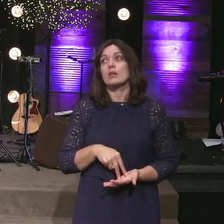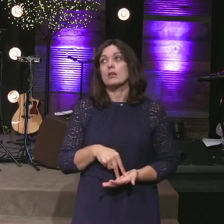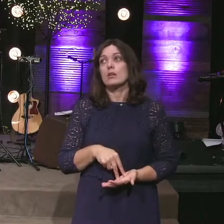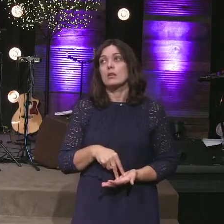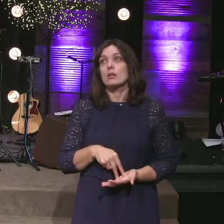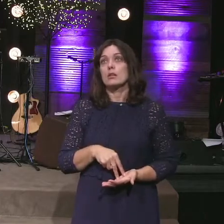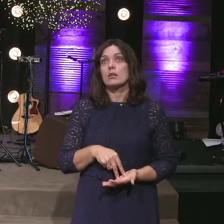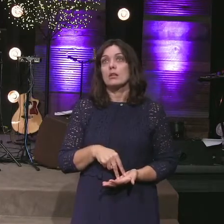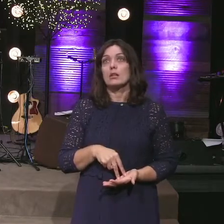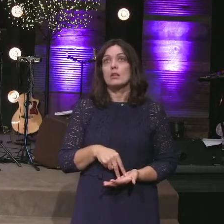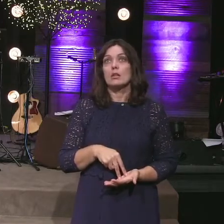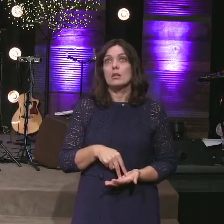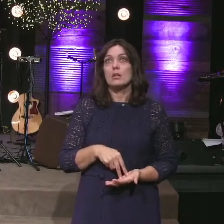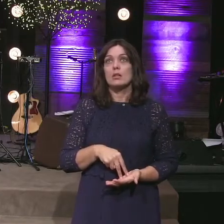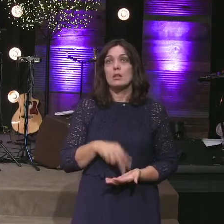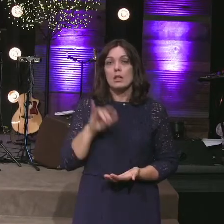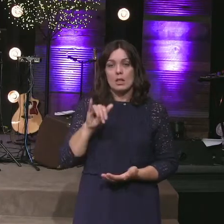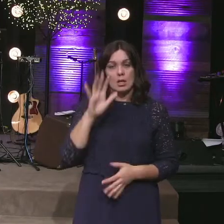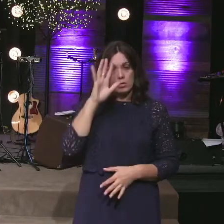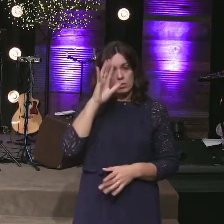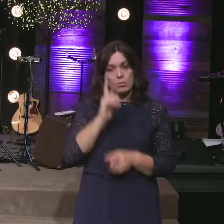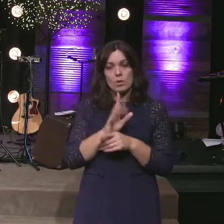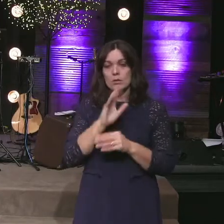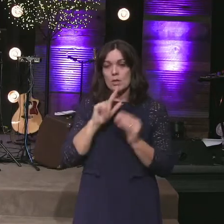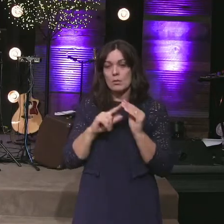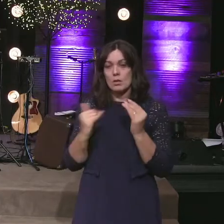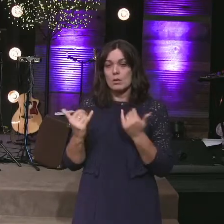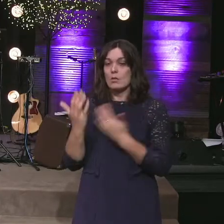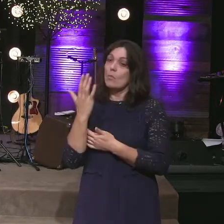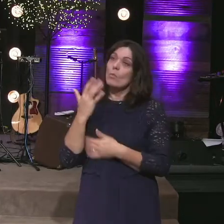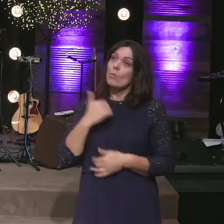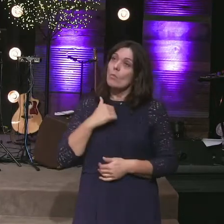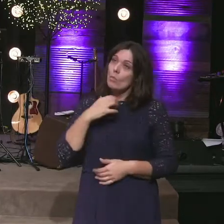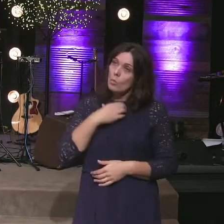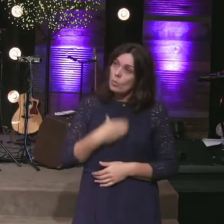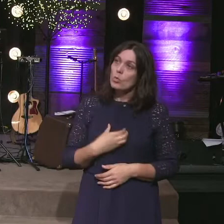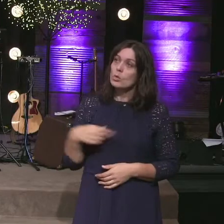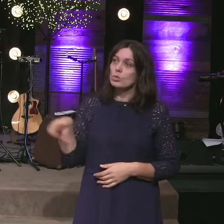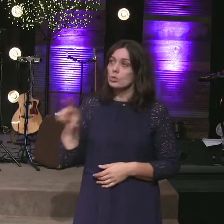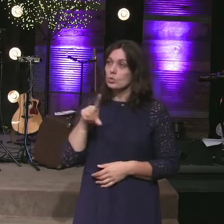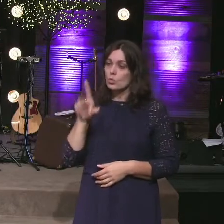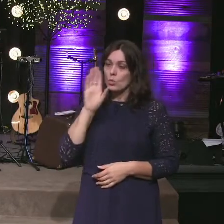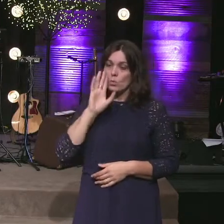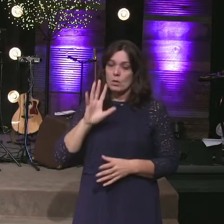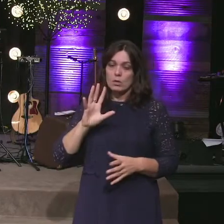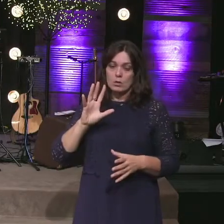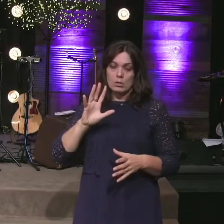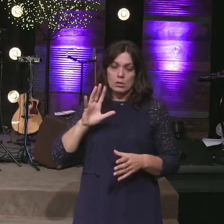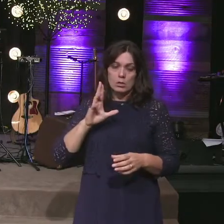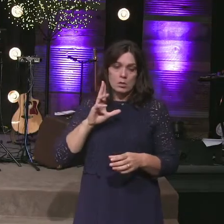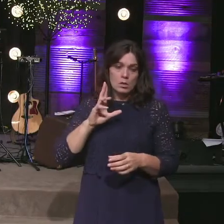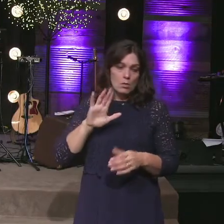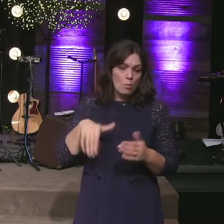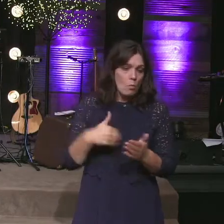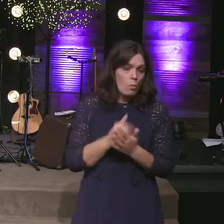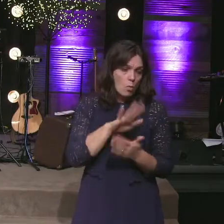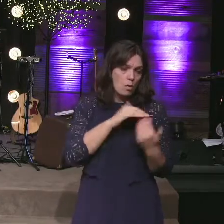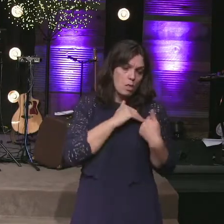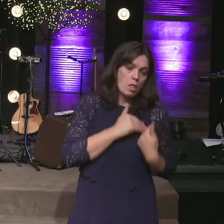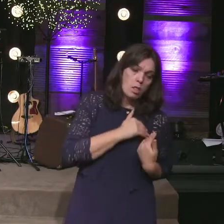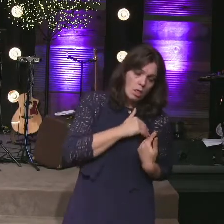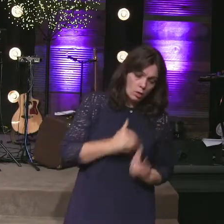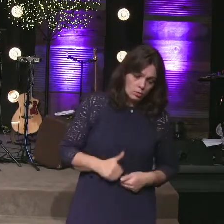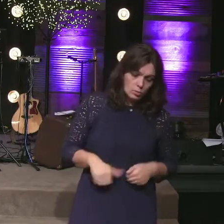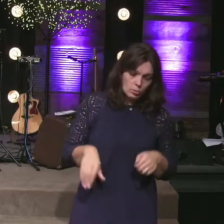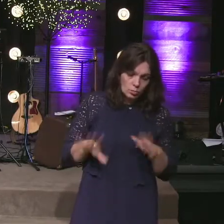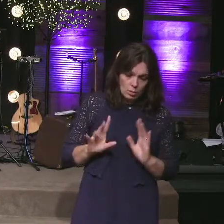made reference to this morning. I wish that you would. I wish that you would take your burdens to the Lord and drop them. And routinely, I would go